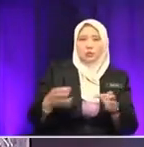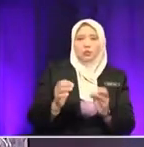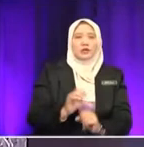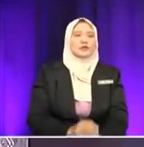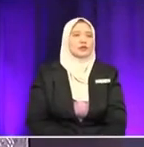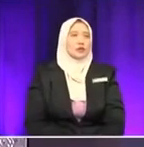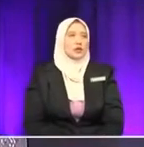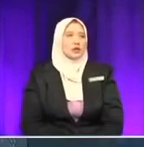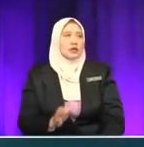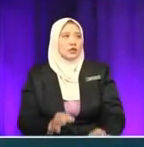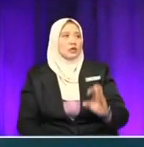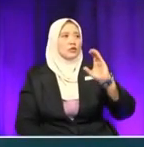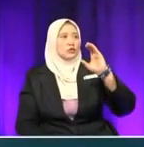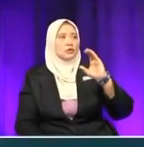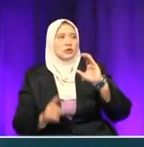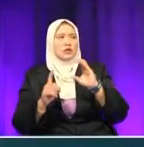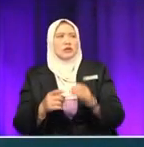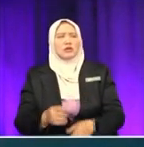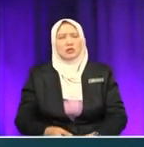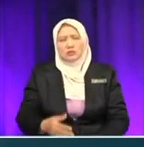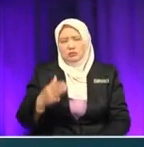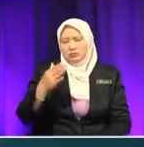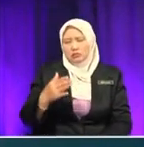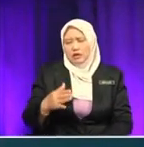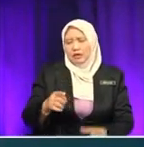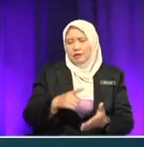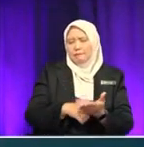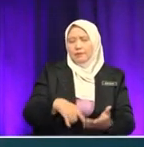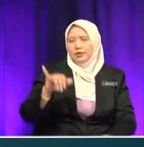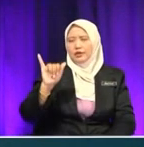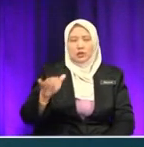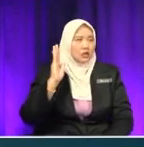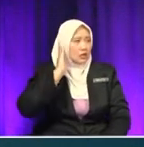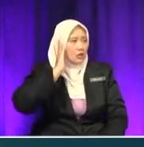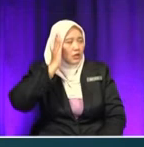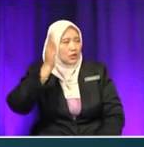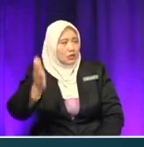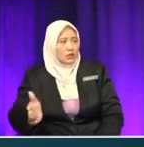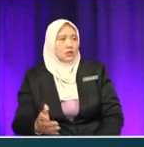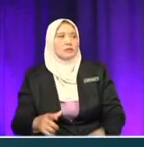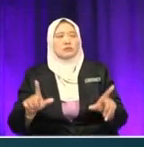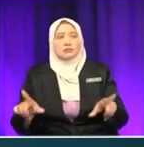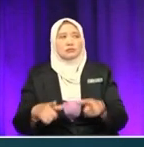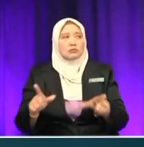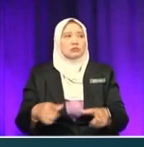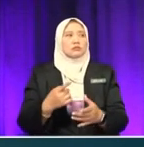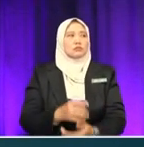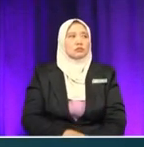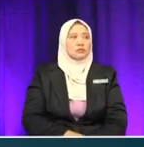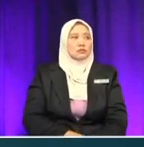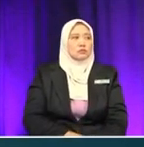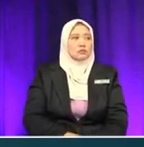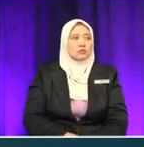if C1, what will happen? So, what was our C1, Tivia? Our C1 was... What was our C1 just now? So,